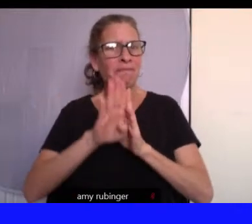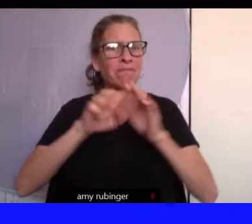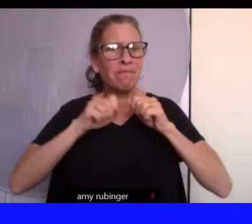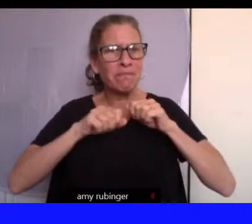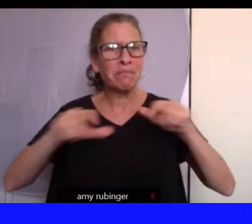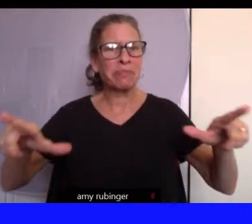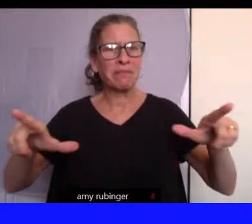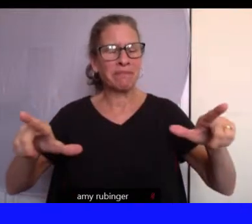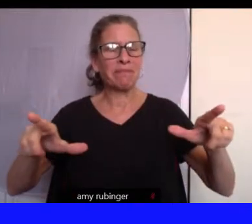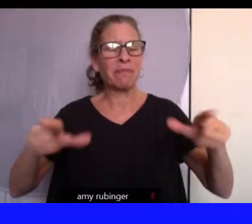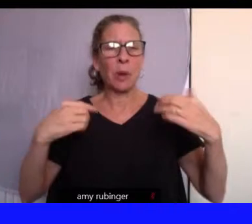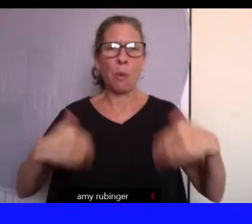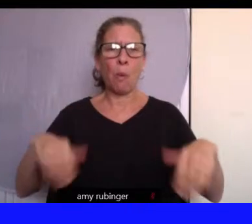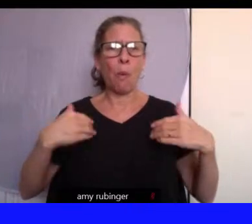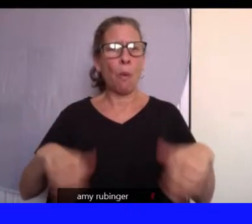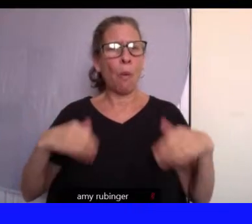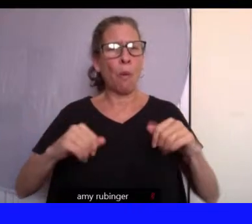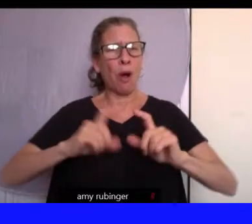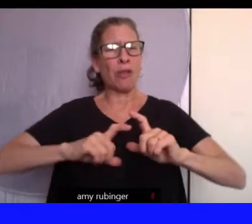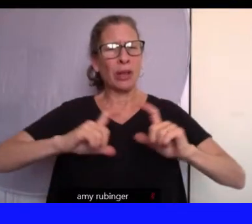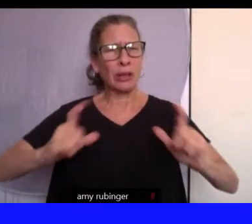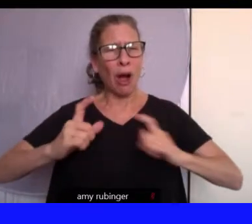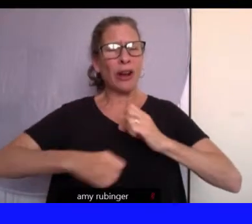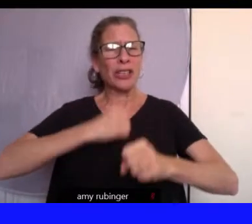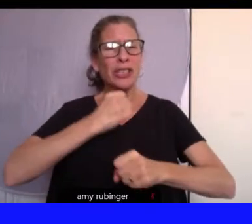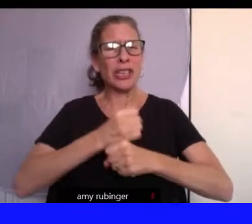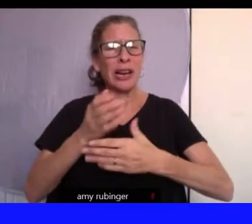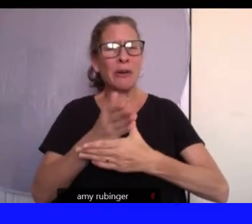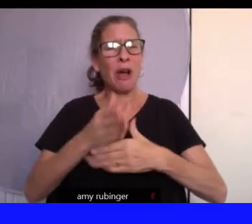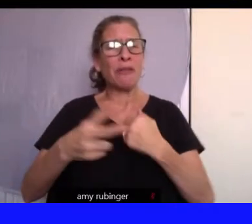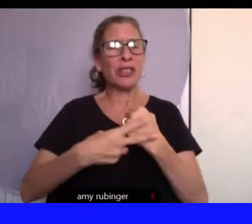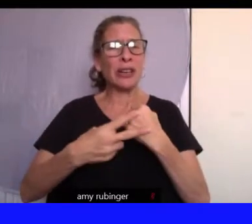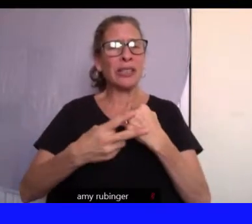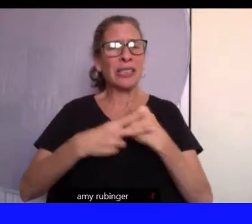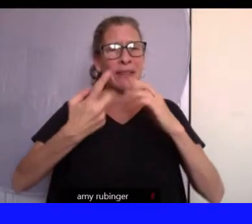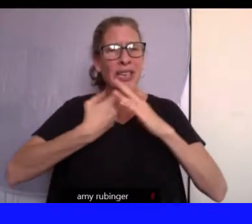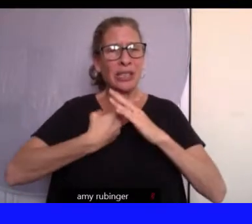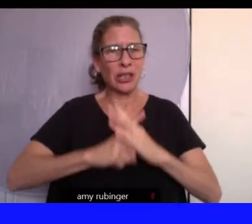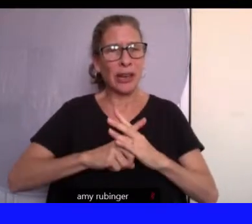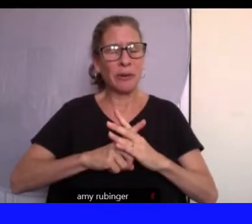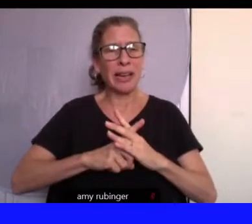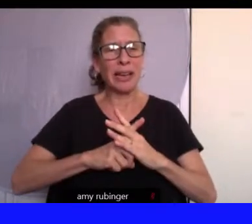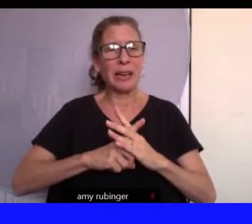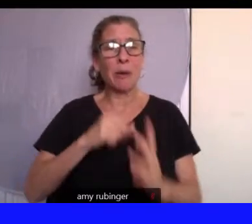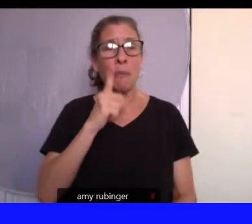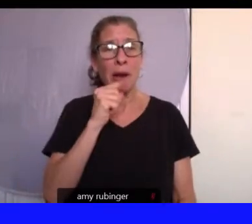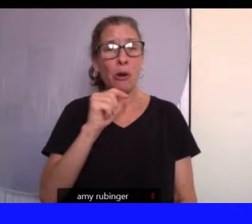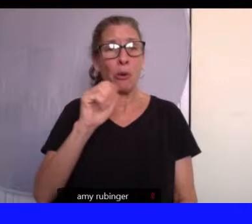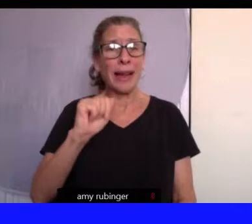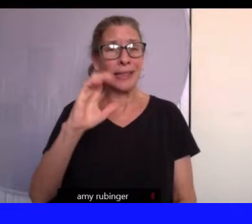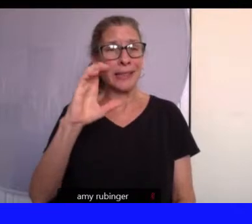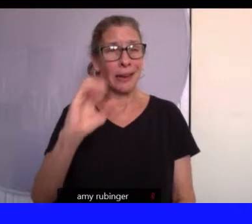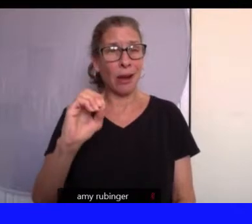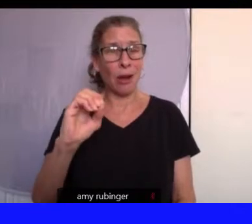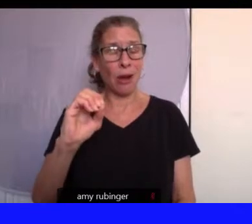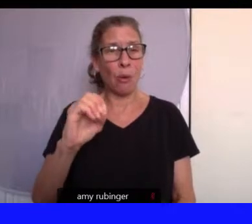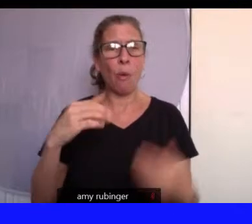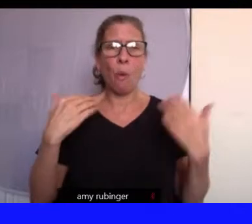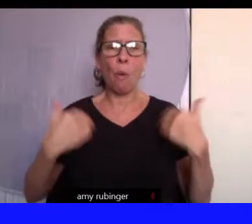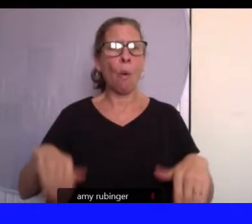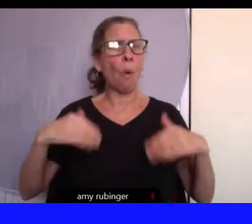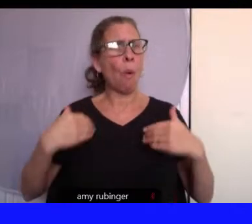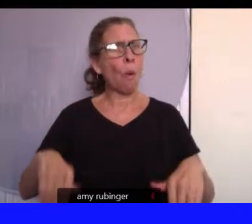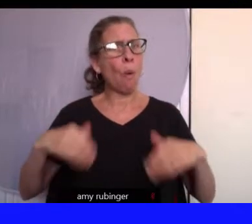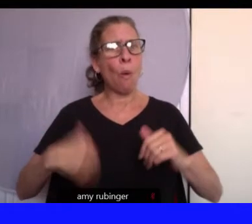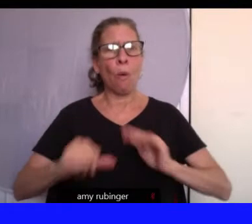care that they need. The COVID utilization and related policy changes did have a major impact